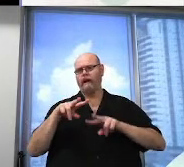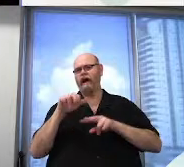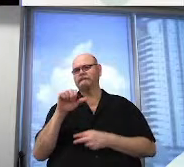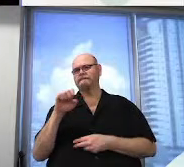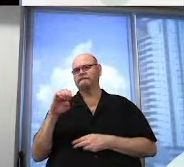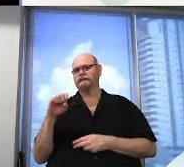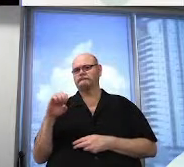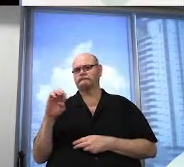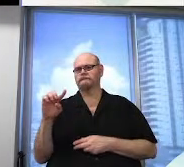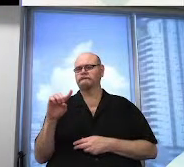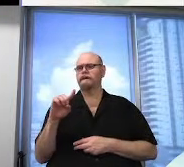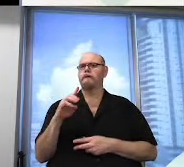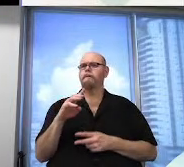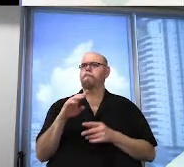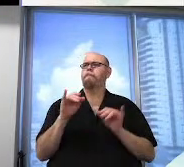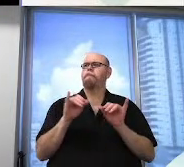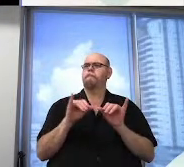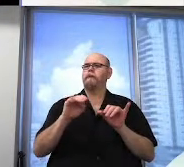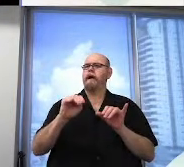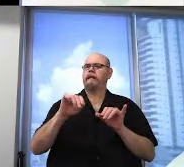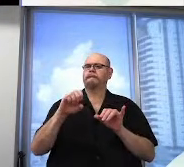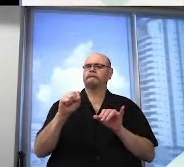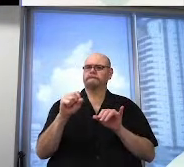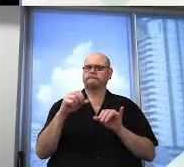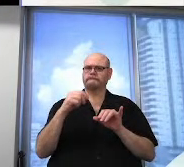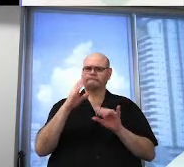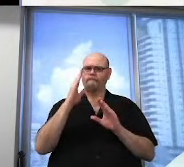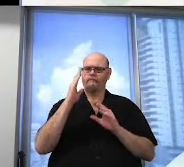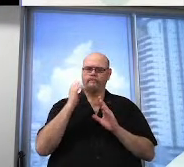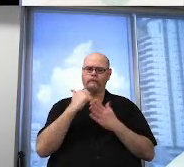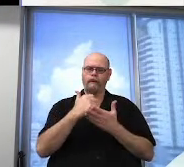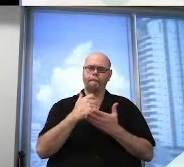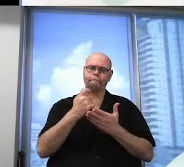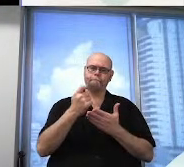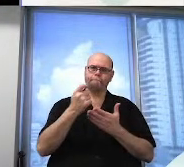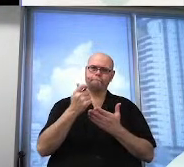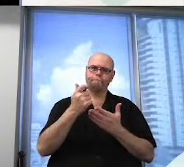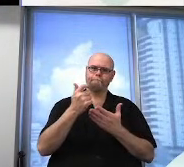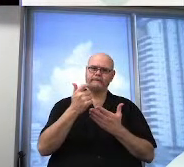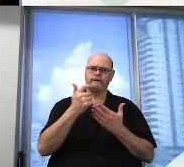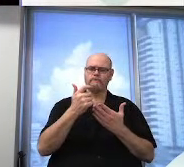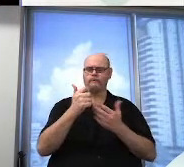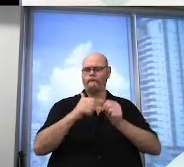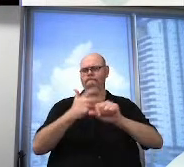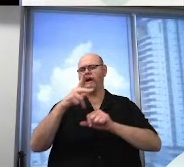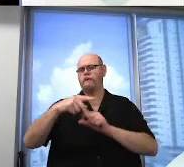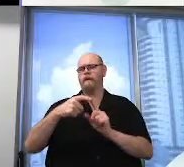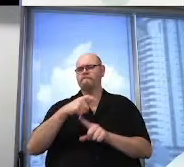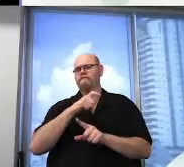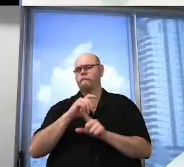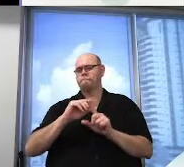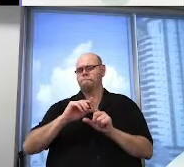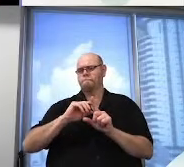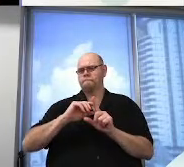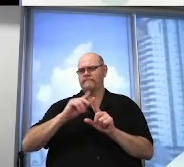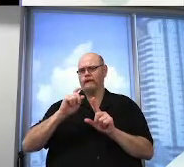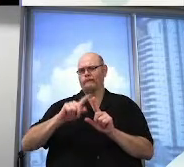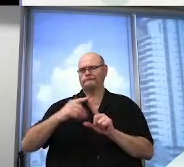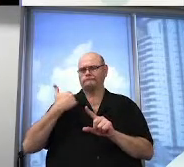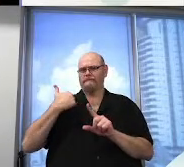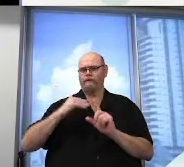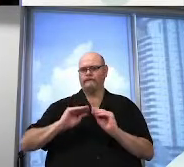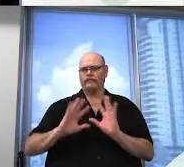assessed miles, which Yes. means I think I'm going to help a little bit follow on the question you had before for